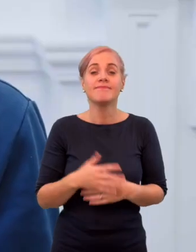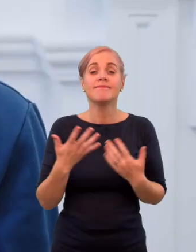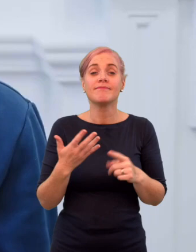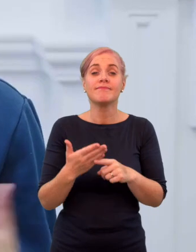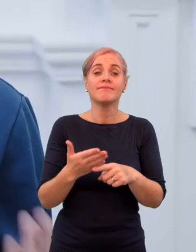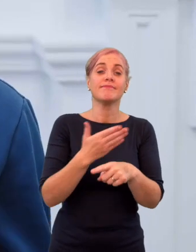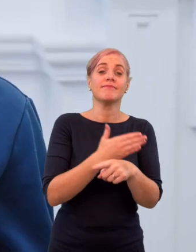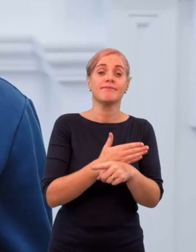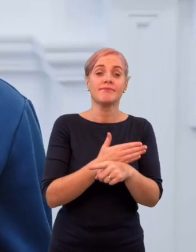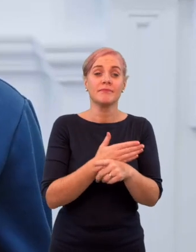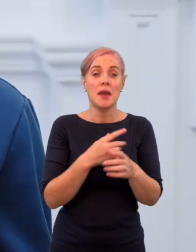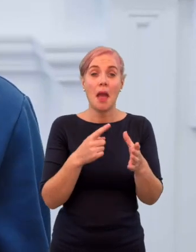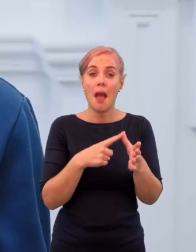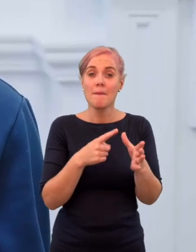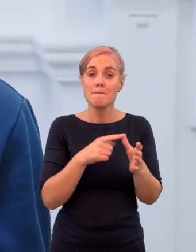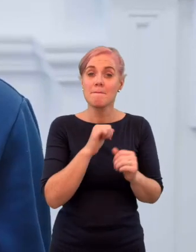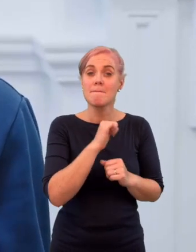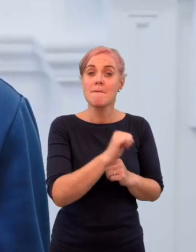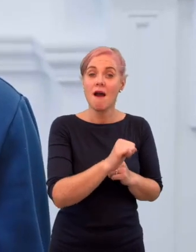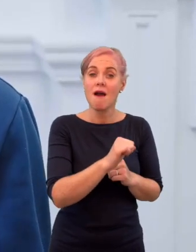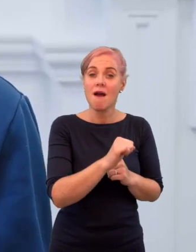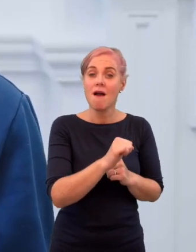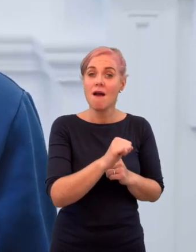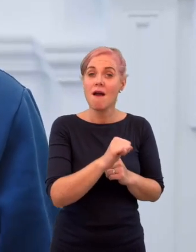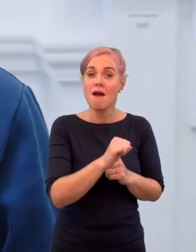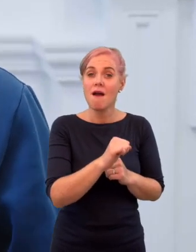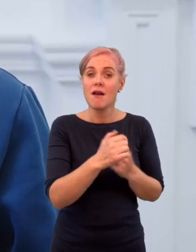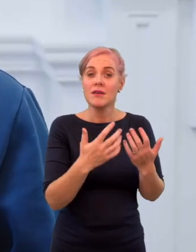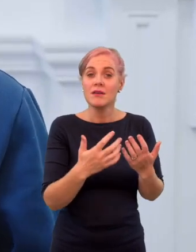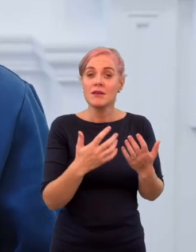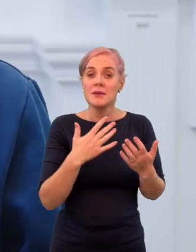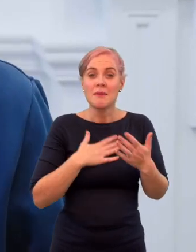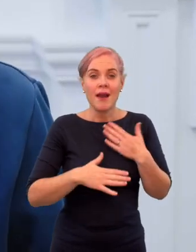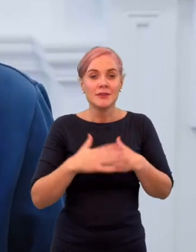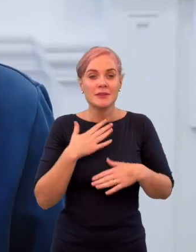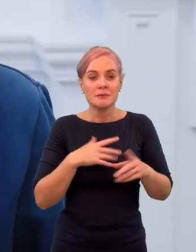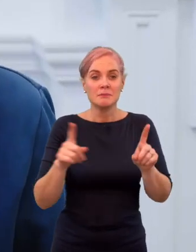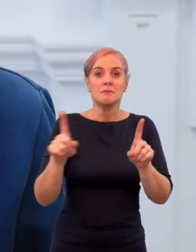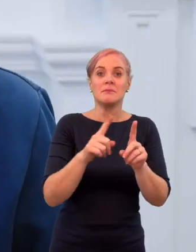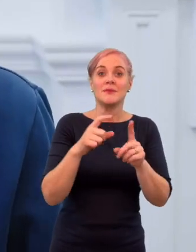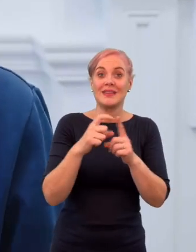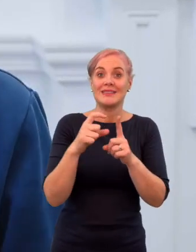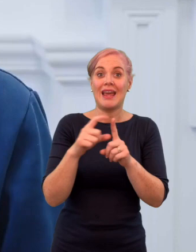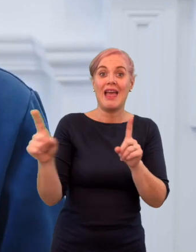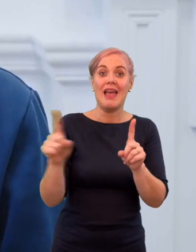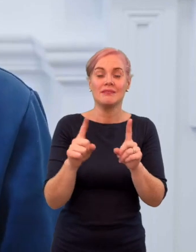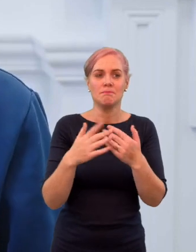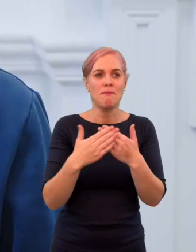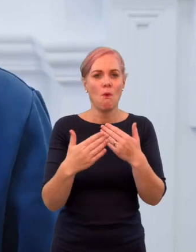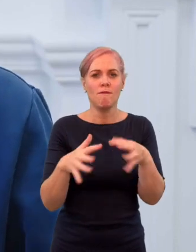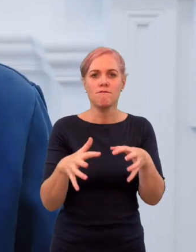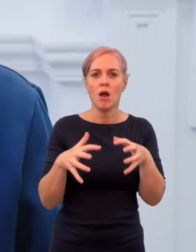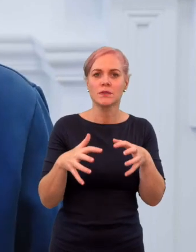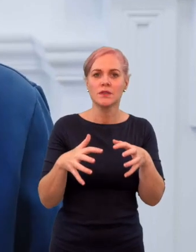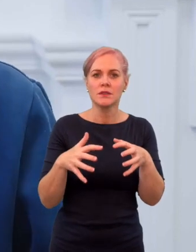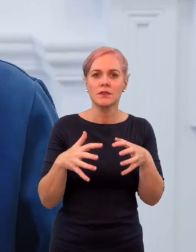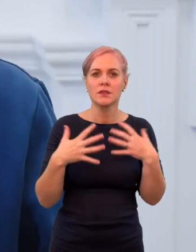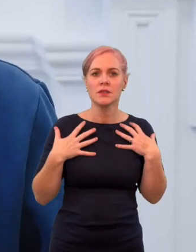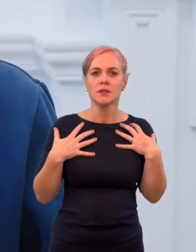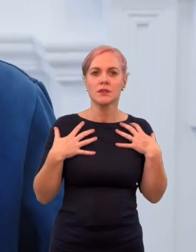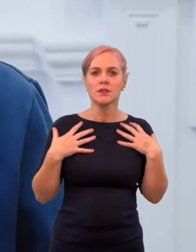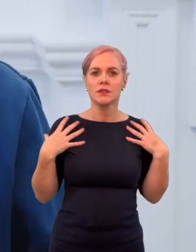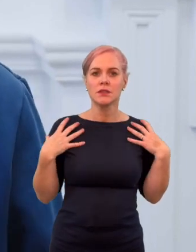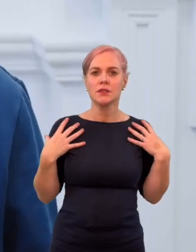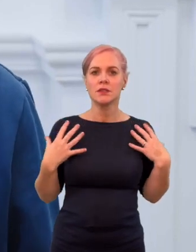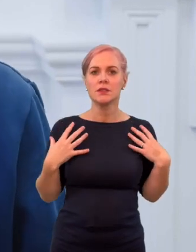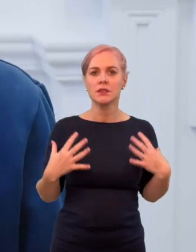Sort of going back onto the previous topic of the way that Amber's mannerisms will be with her dad. For example, it's more frozen. Her